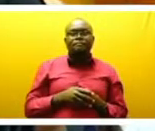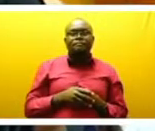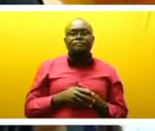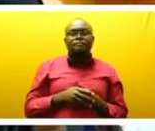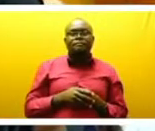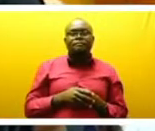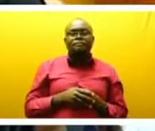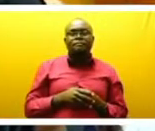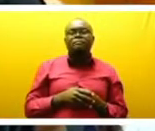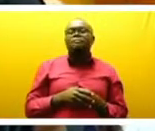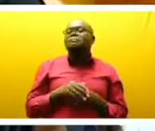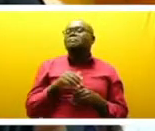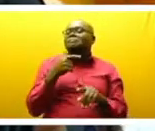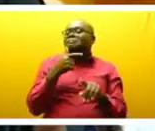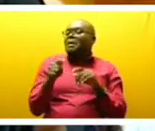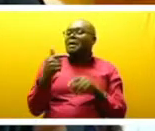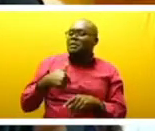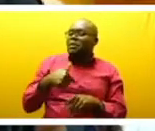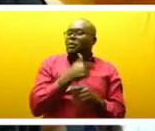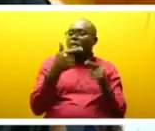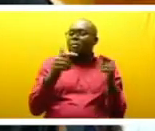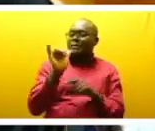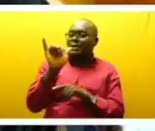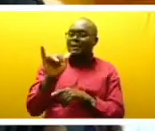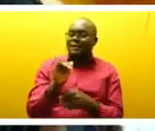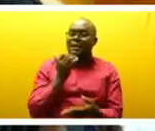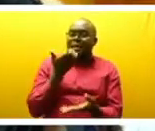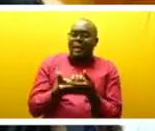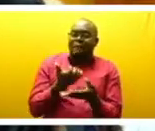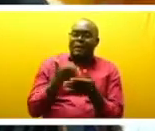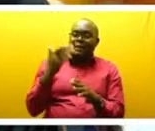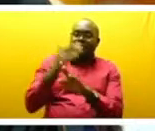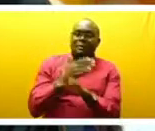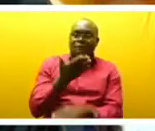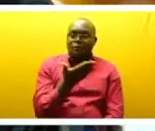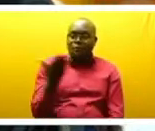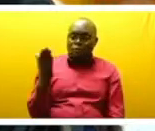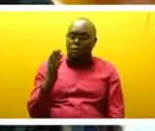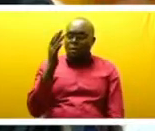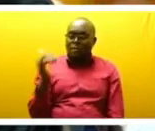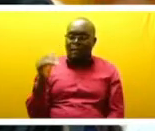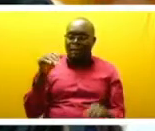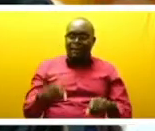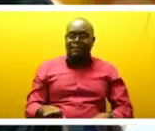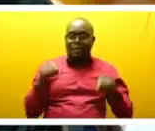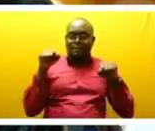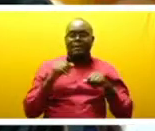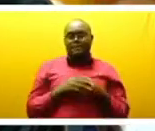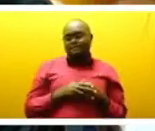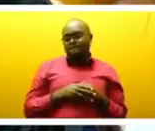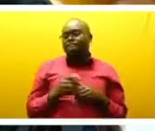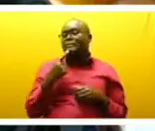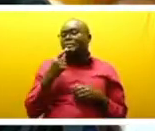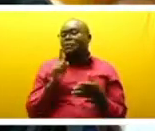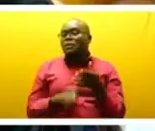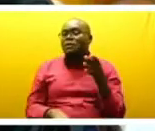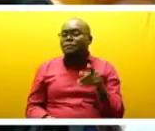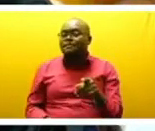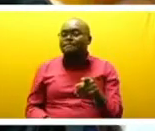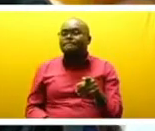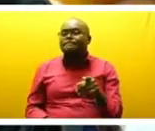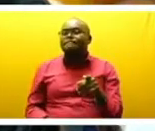To the contrary, the evidence before you by the chairman was